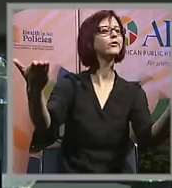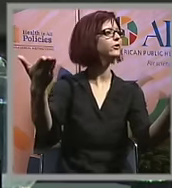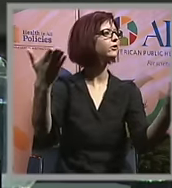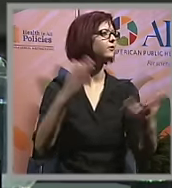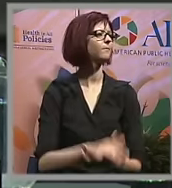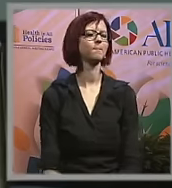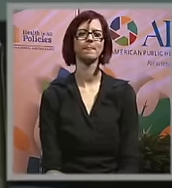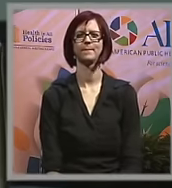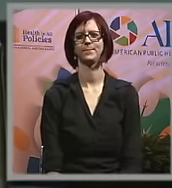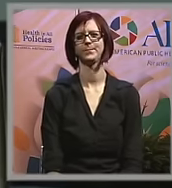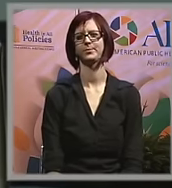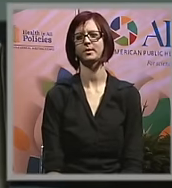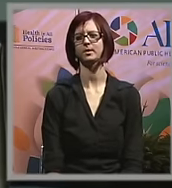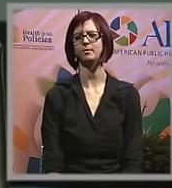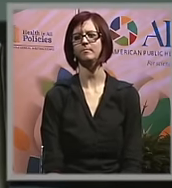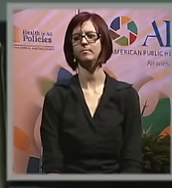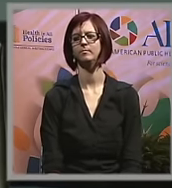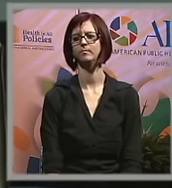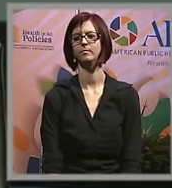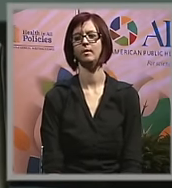here?